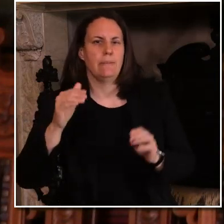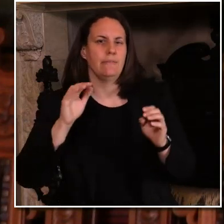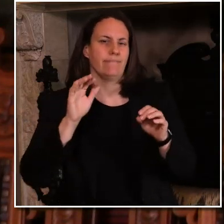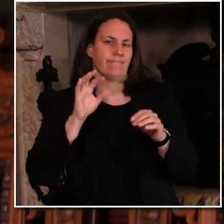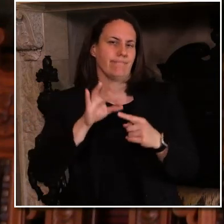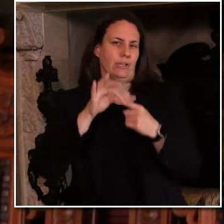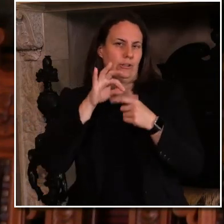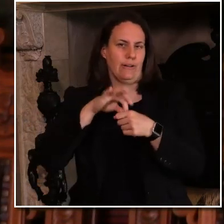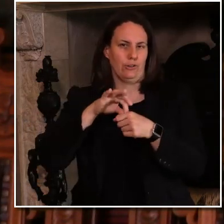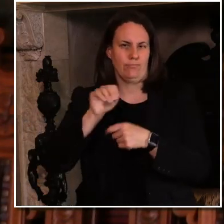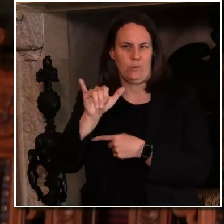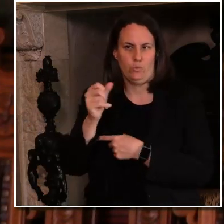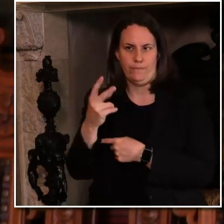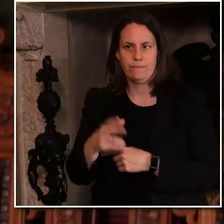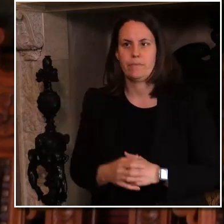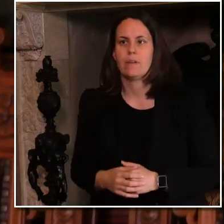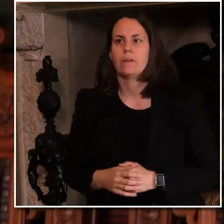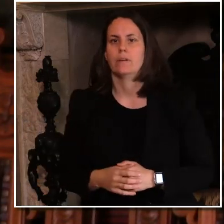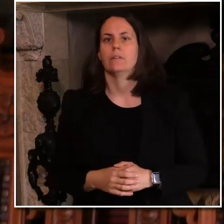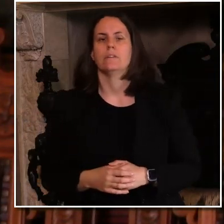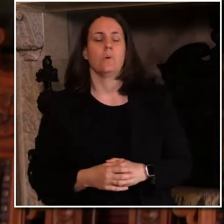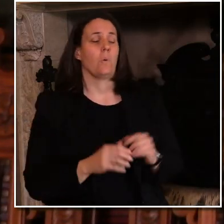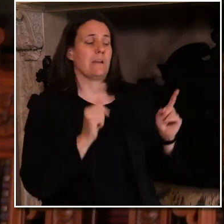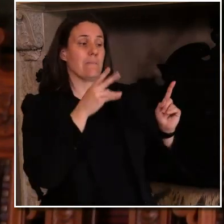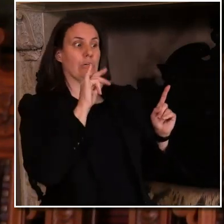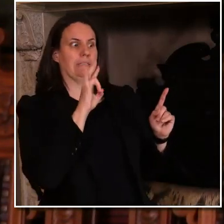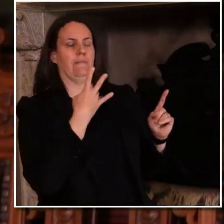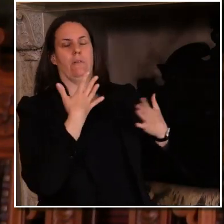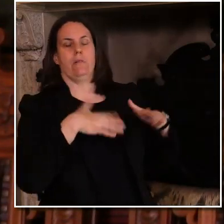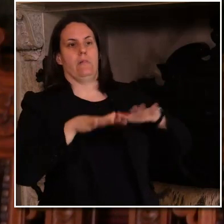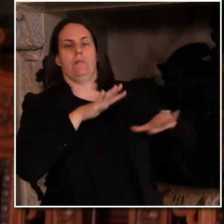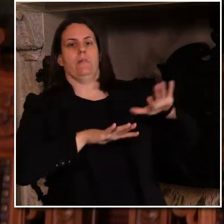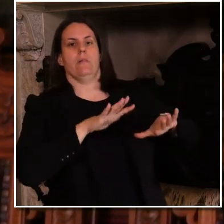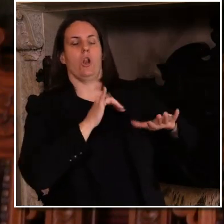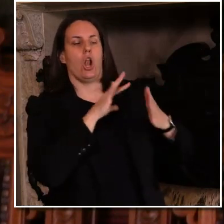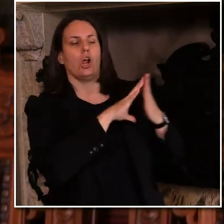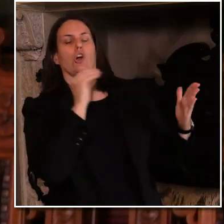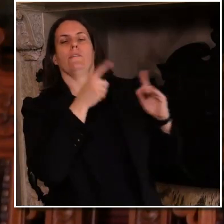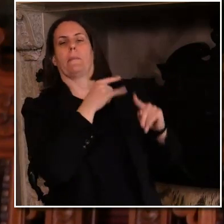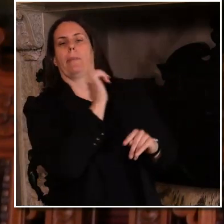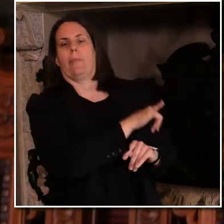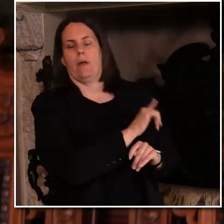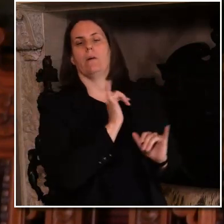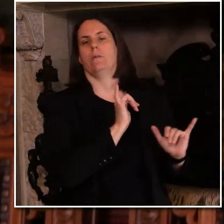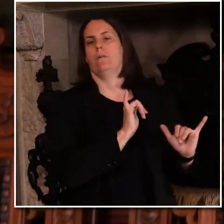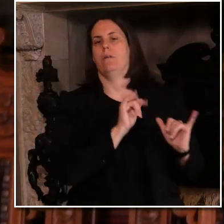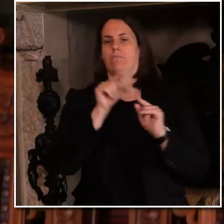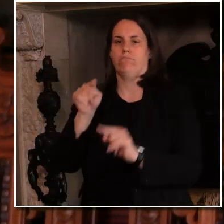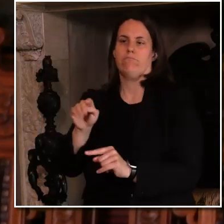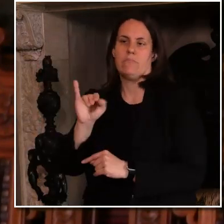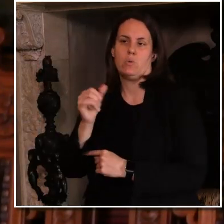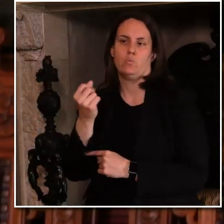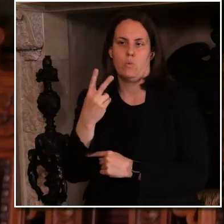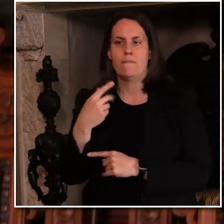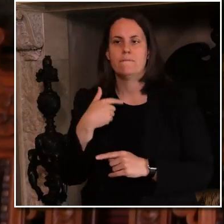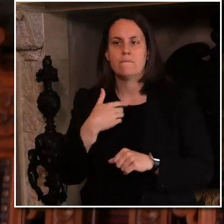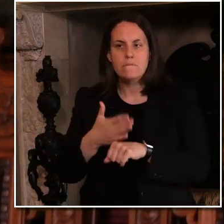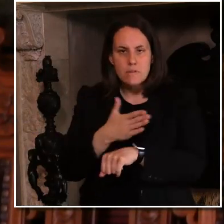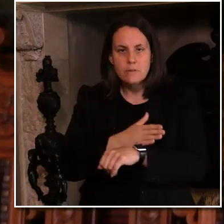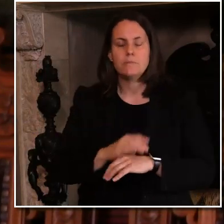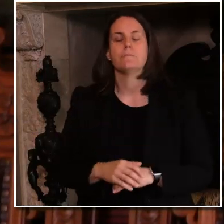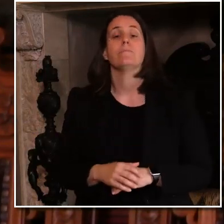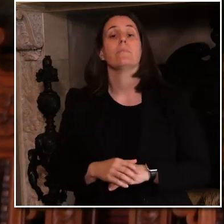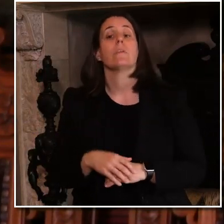important here too, the safest way that people can vote is by absentee ballot, and they can request a ballot today by going to myvote.wi.gov